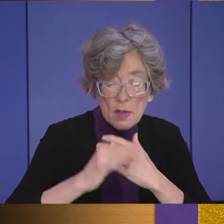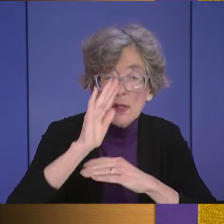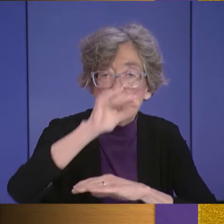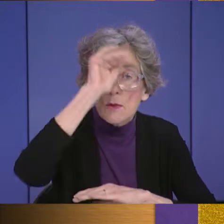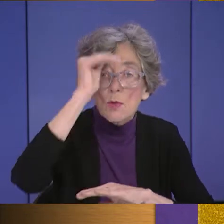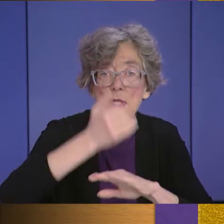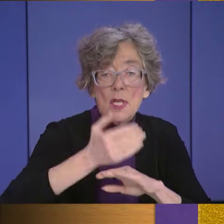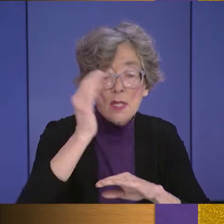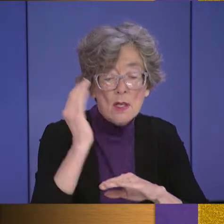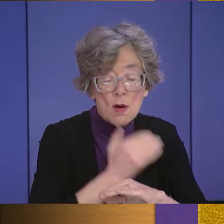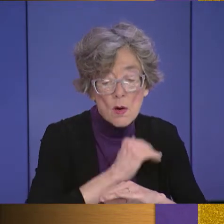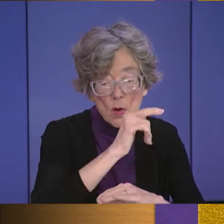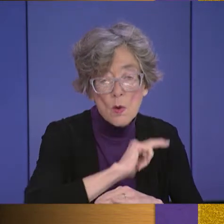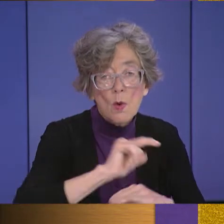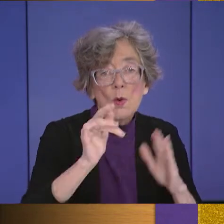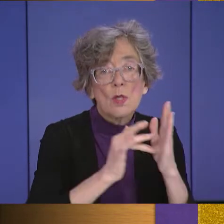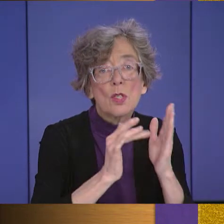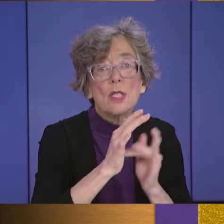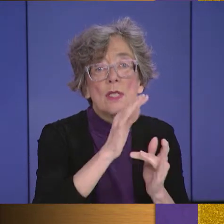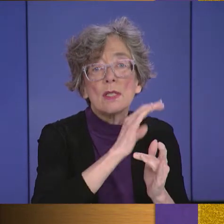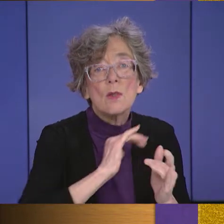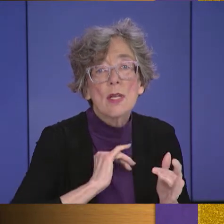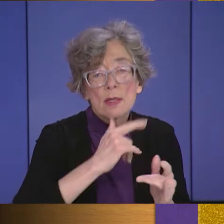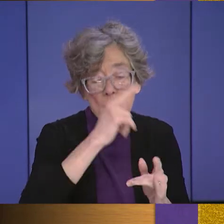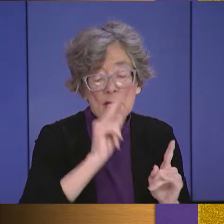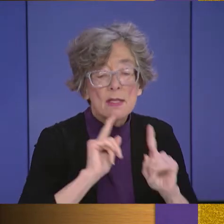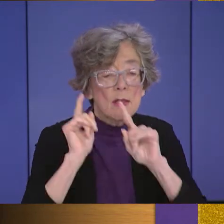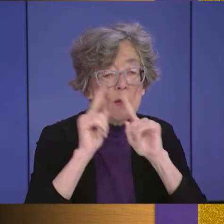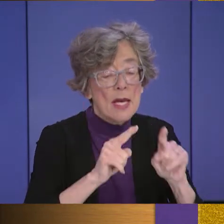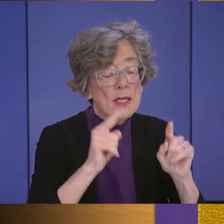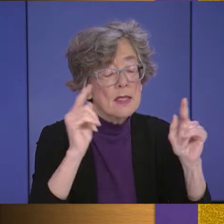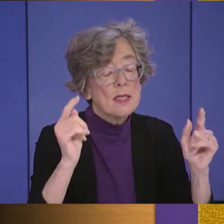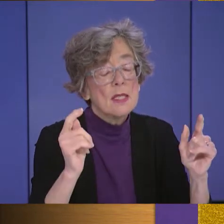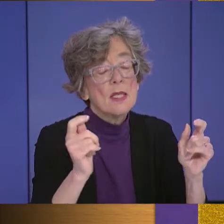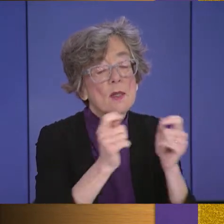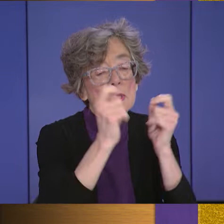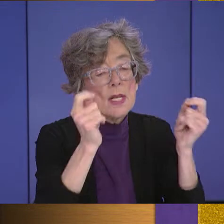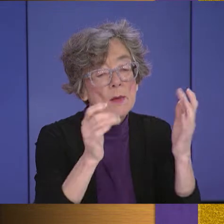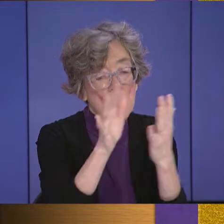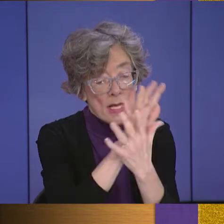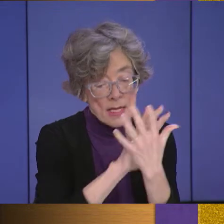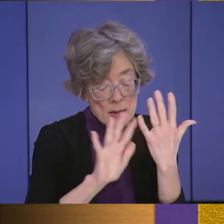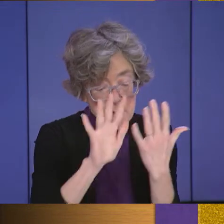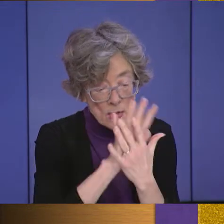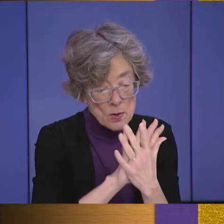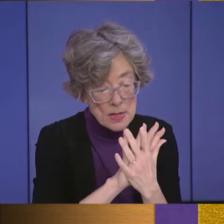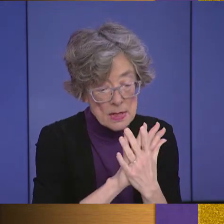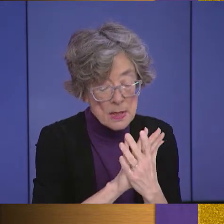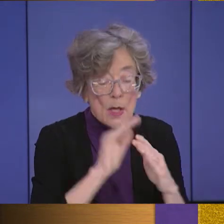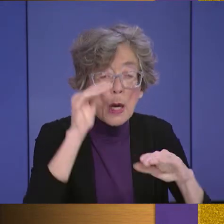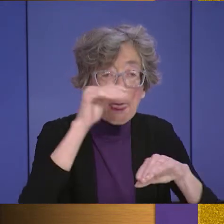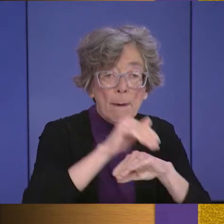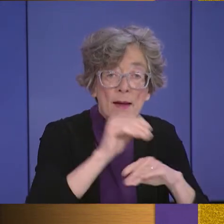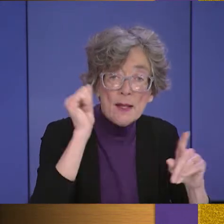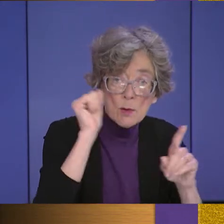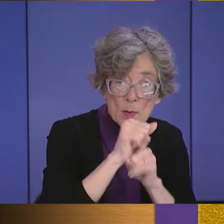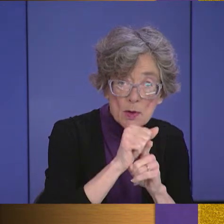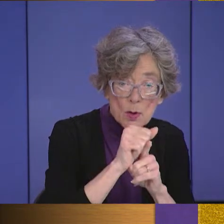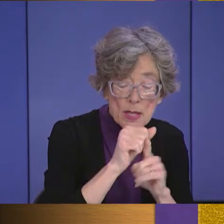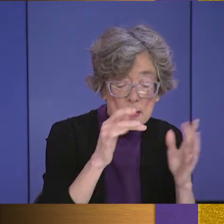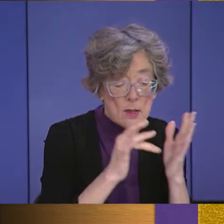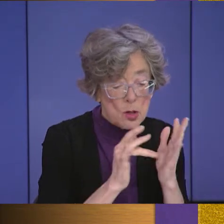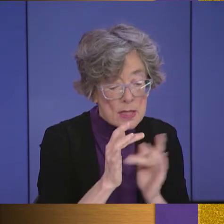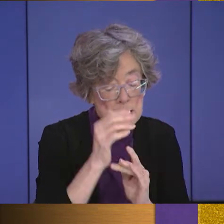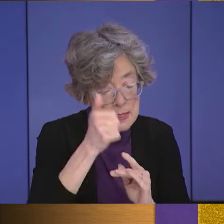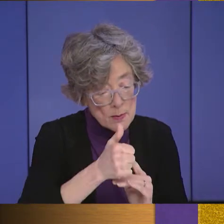our Lord Jesus Christ, at whose command we celebrate these mysteries. From the night he was betrayed He